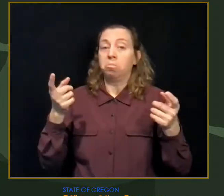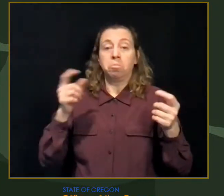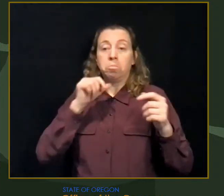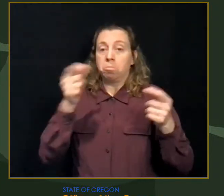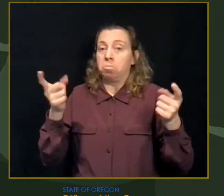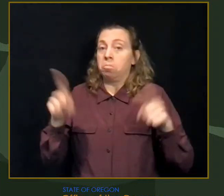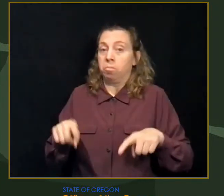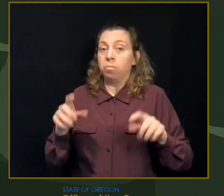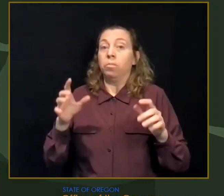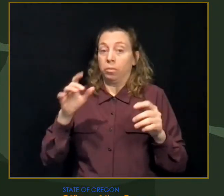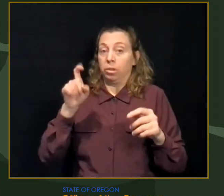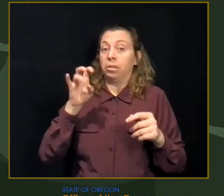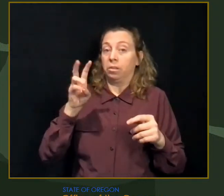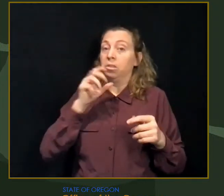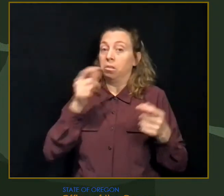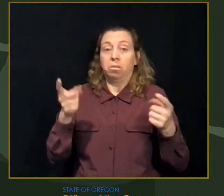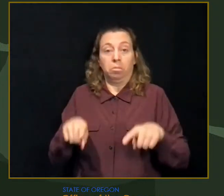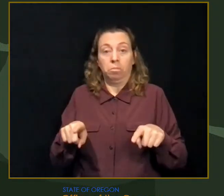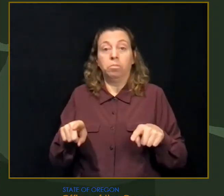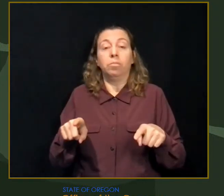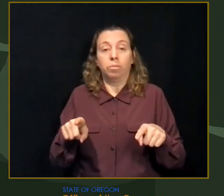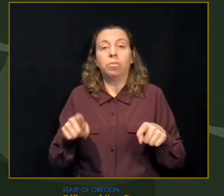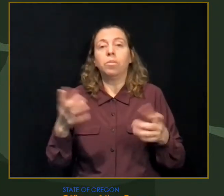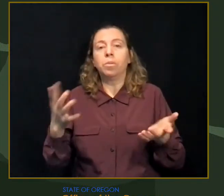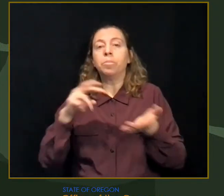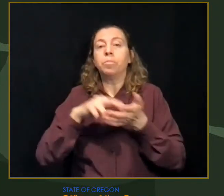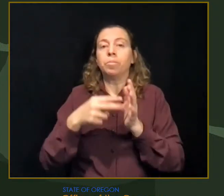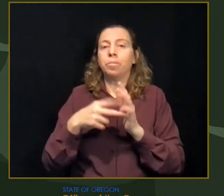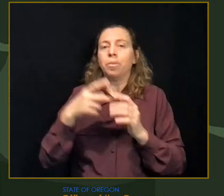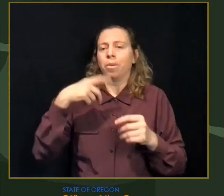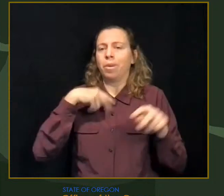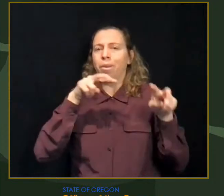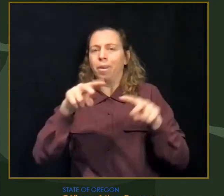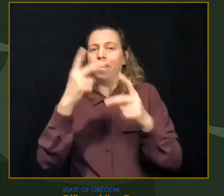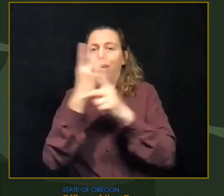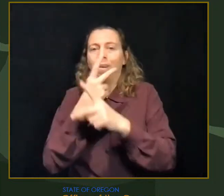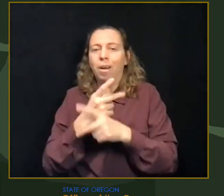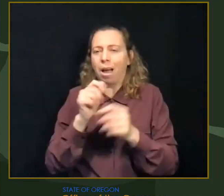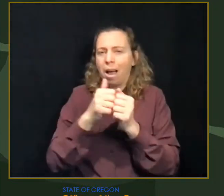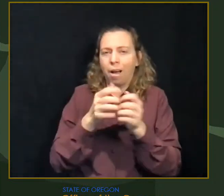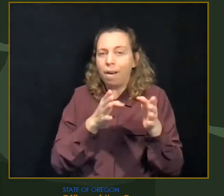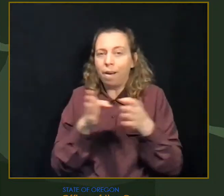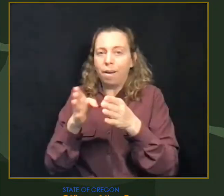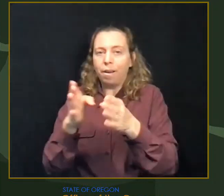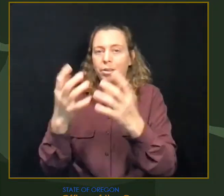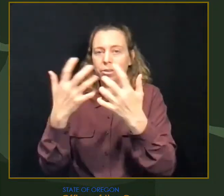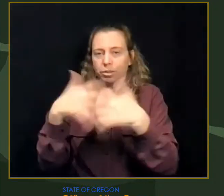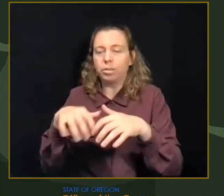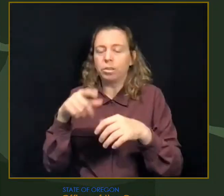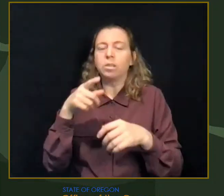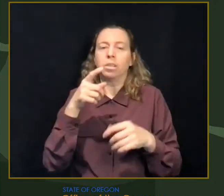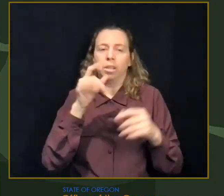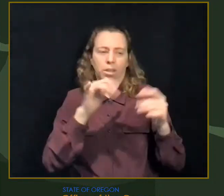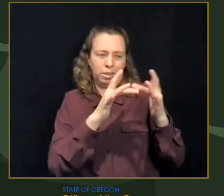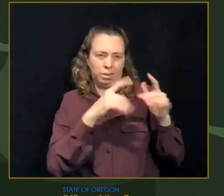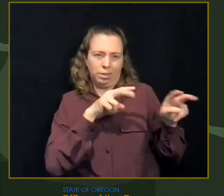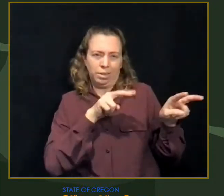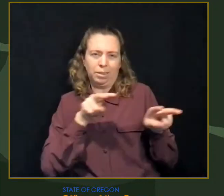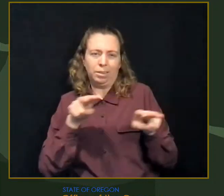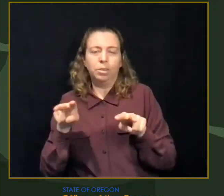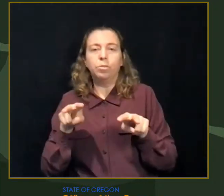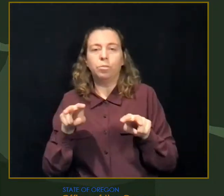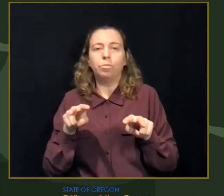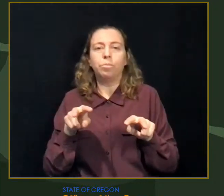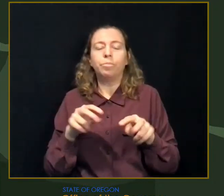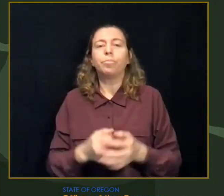been following, and you'll see this in a brief if you go and click through. We've had a little fear and fatigue wave that's been happening